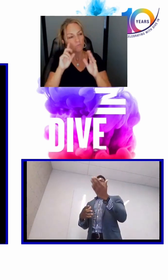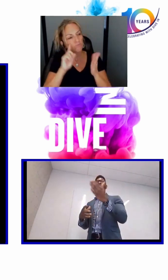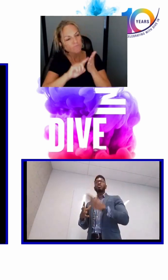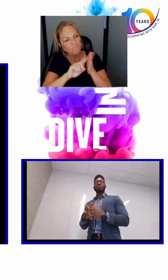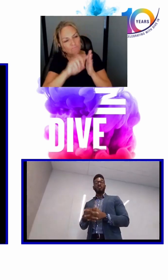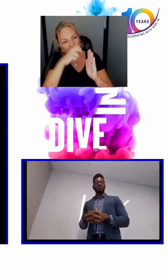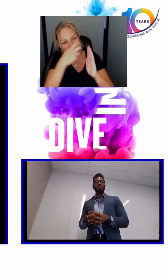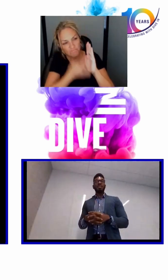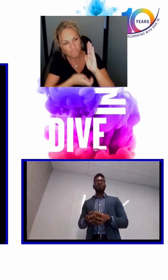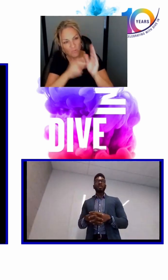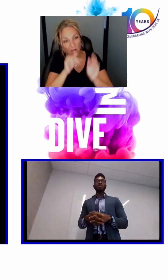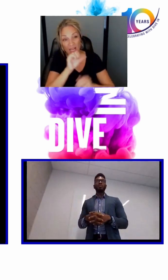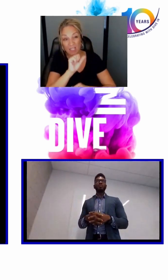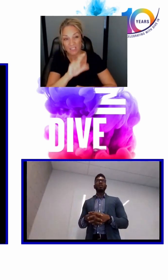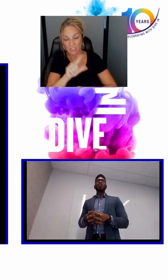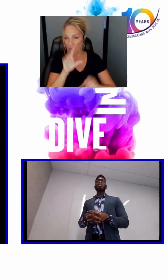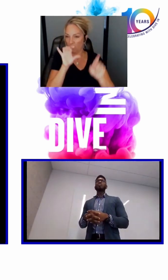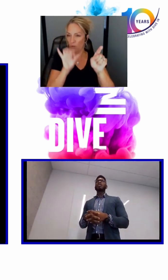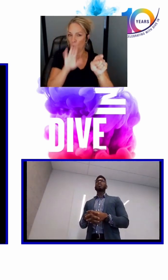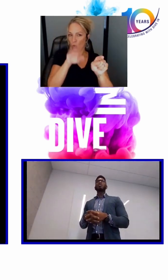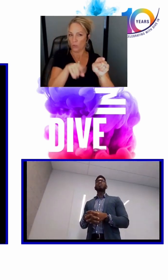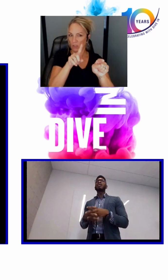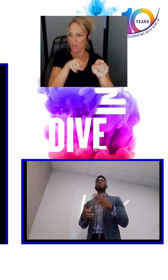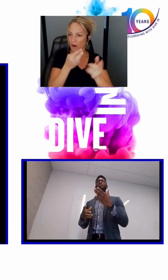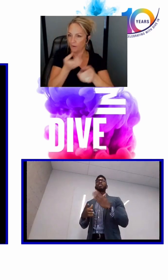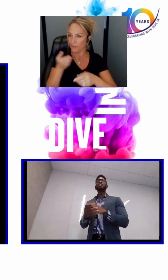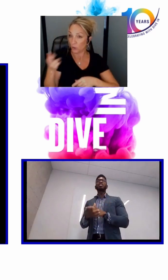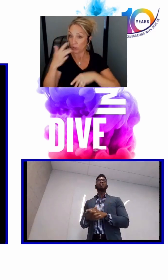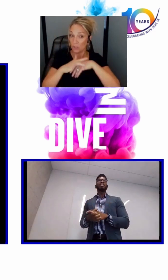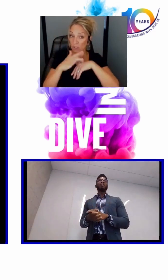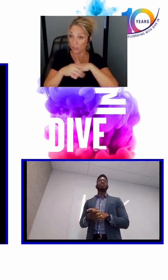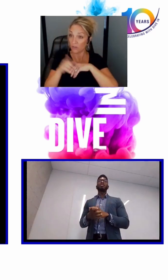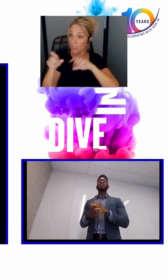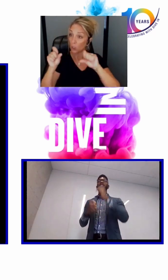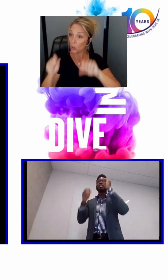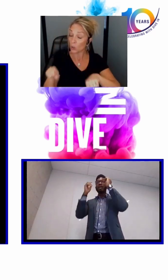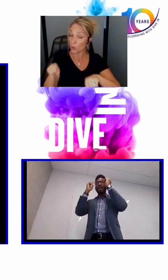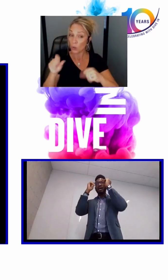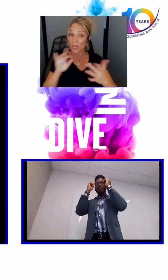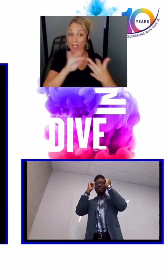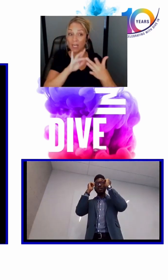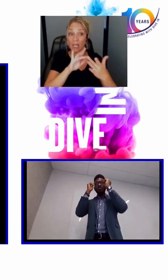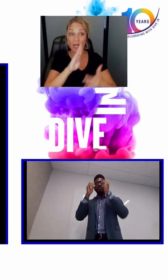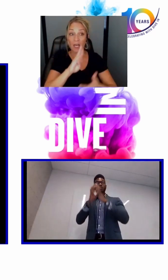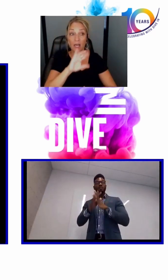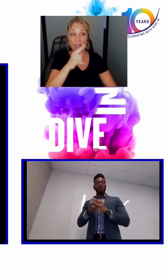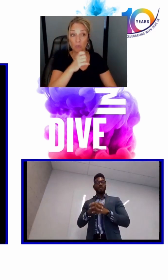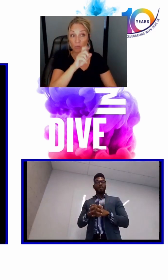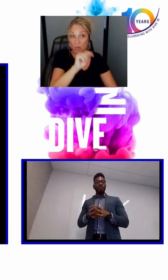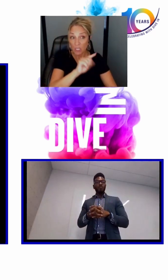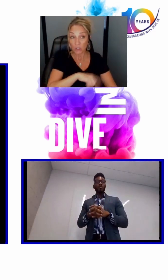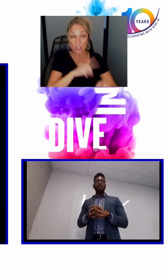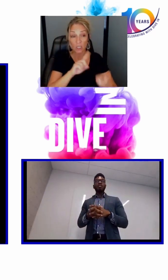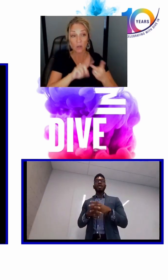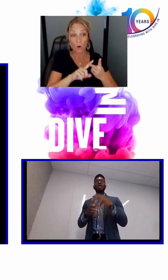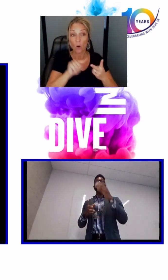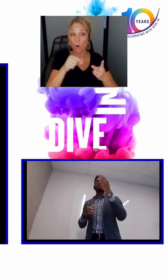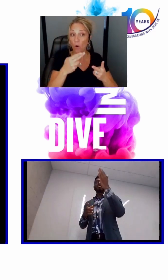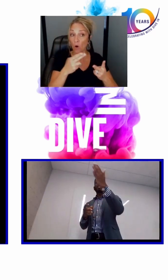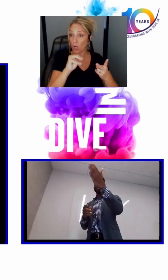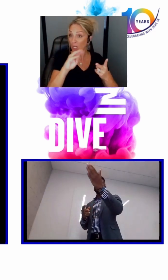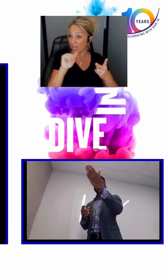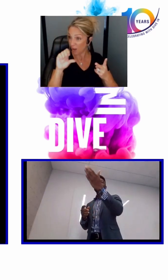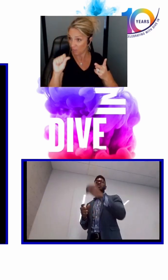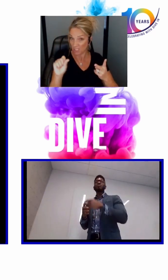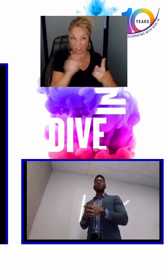are resources that are available. You can contact Bridget, you can contact Thomas, right?